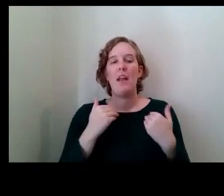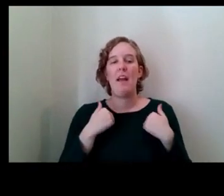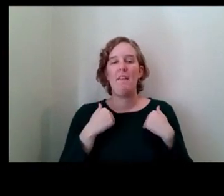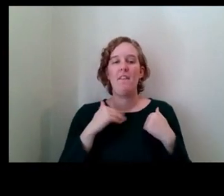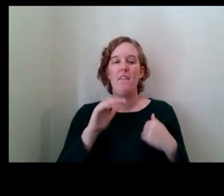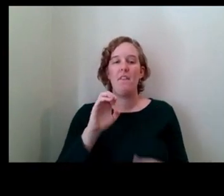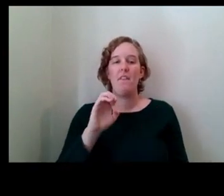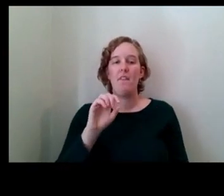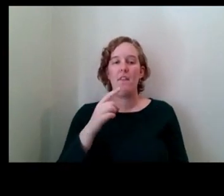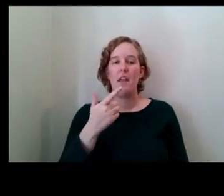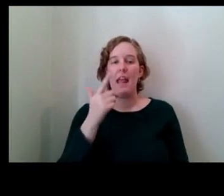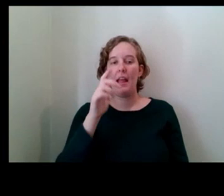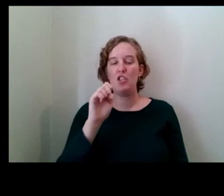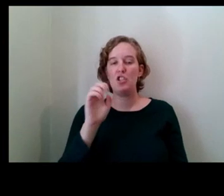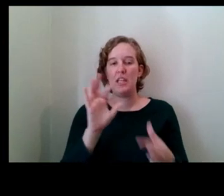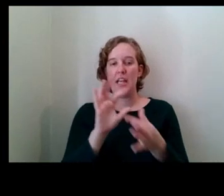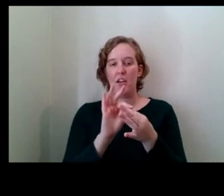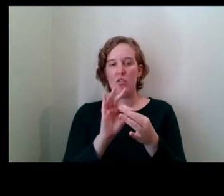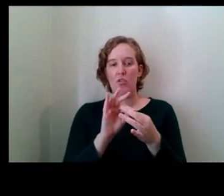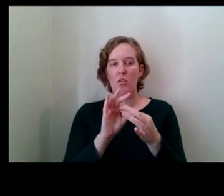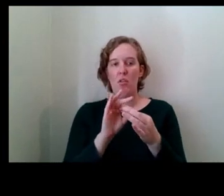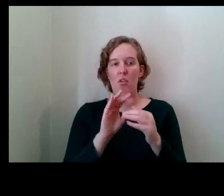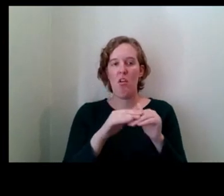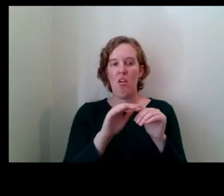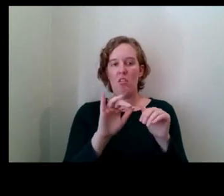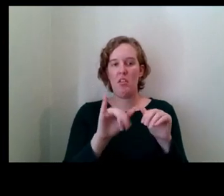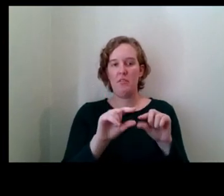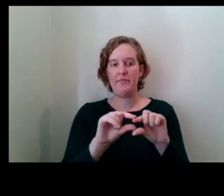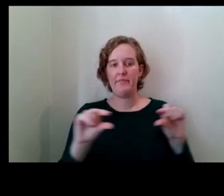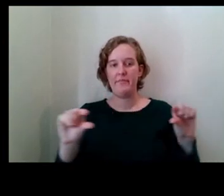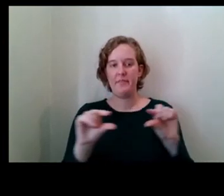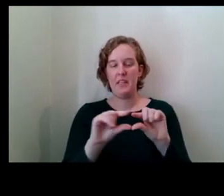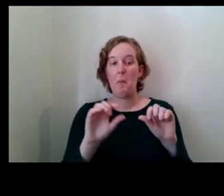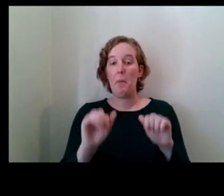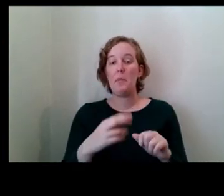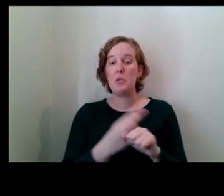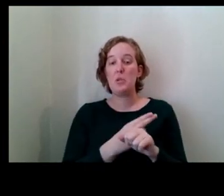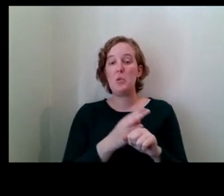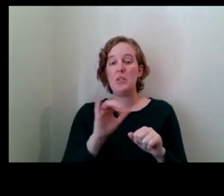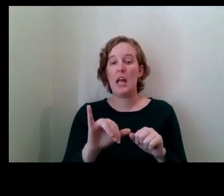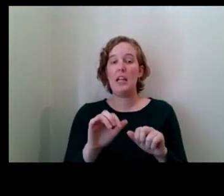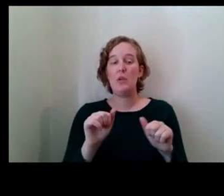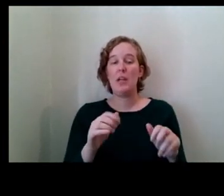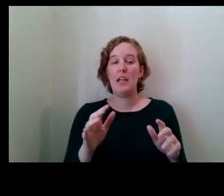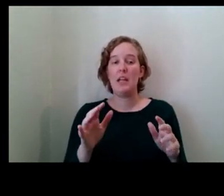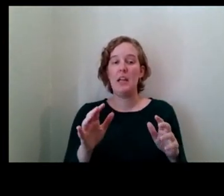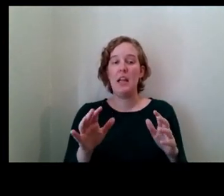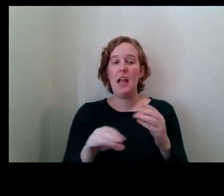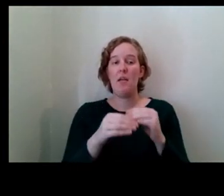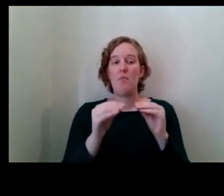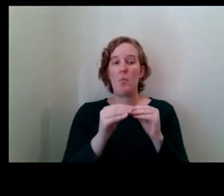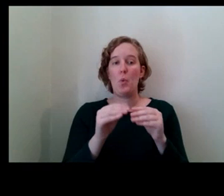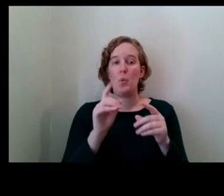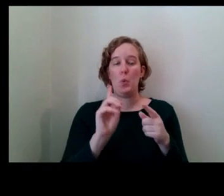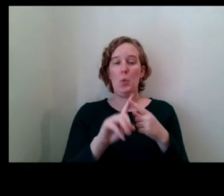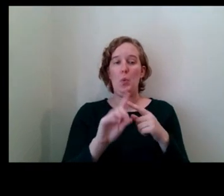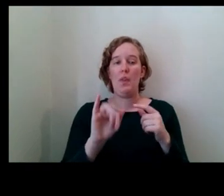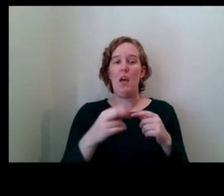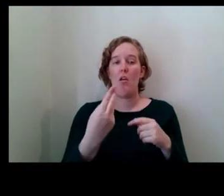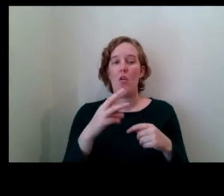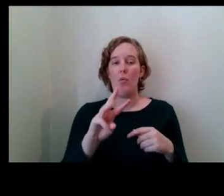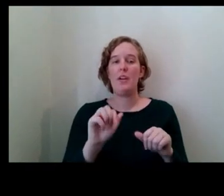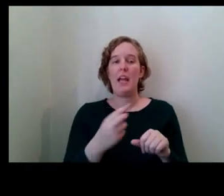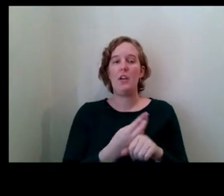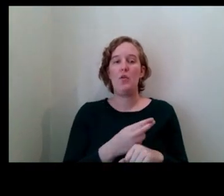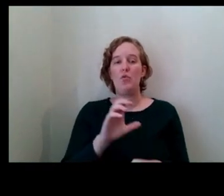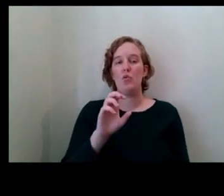on the side of the device, and it's possible, using the edge connector, it's possible to extend the hardware. You can use crocodile clips to connect these